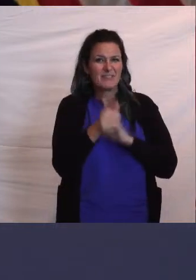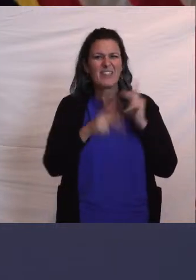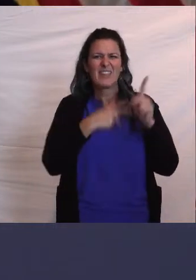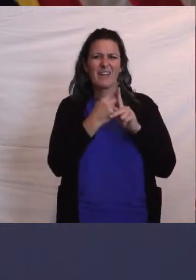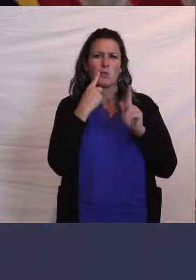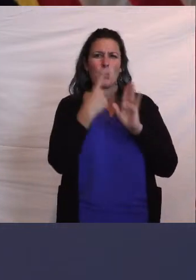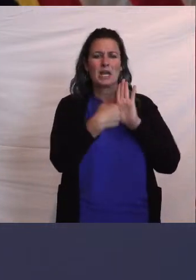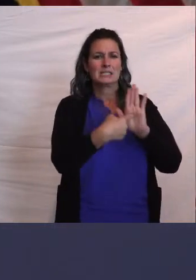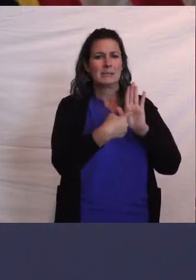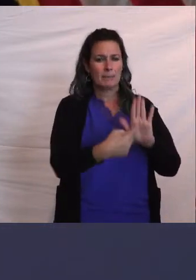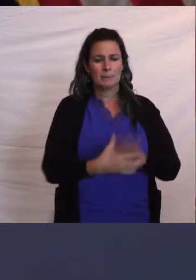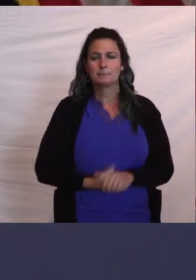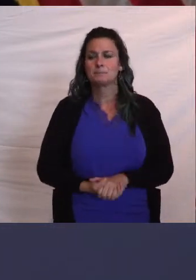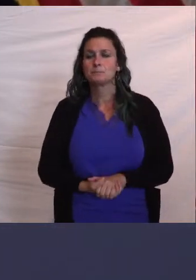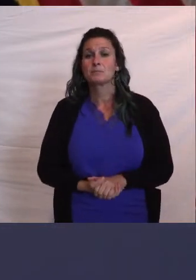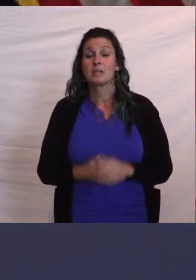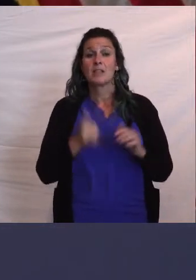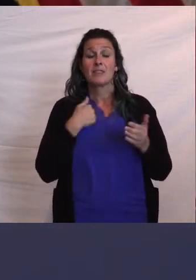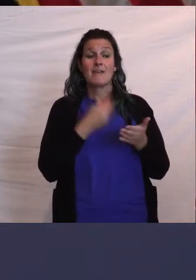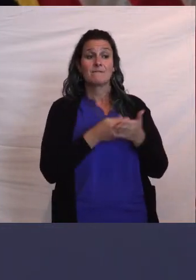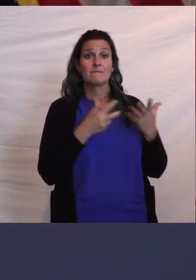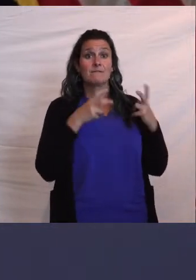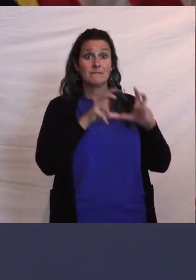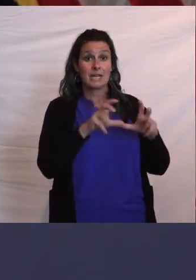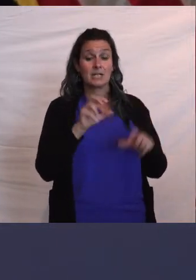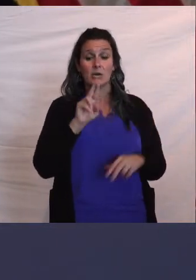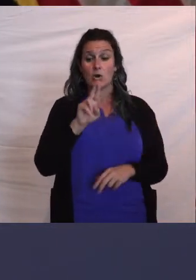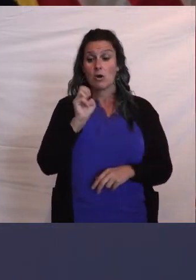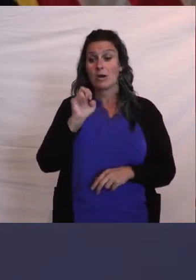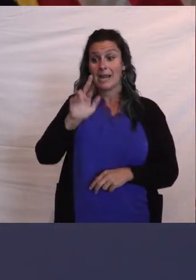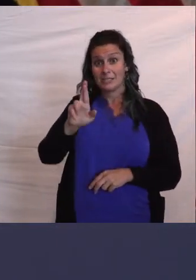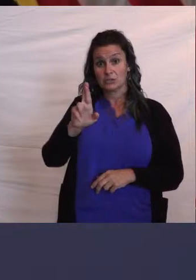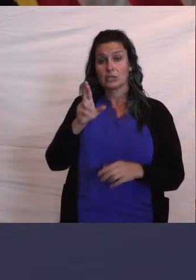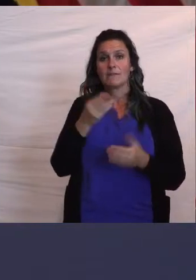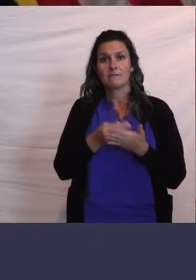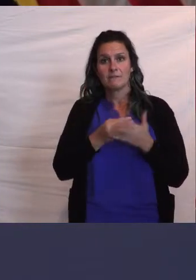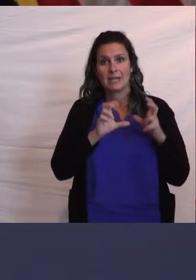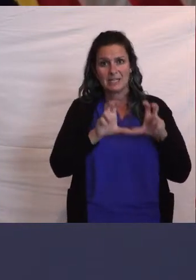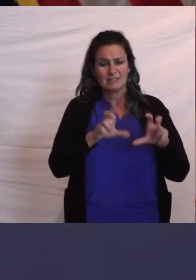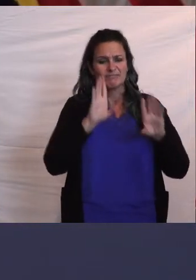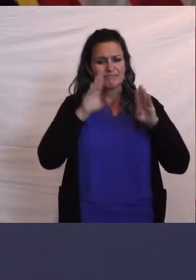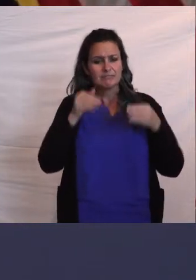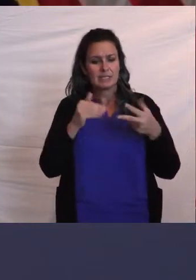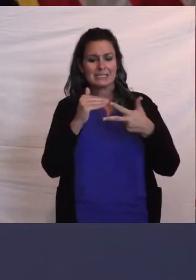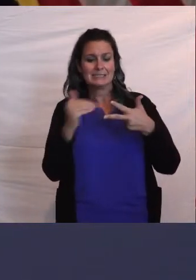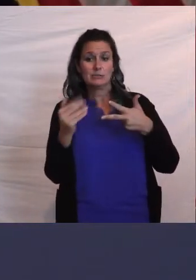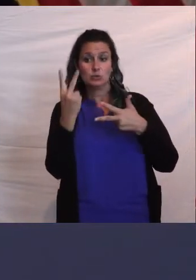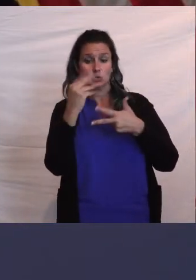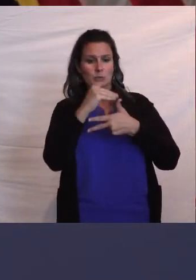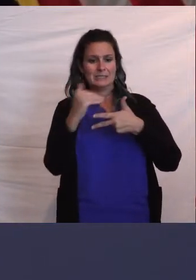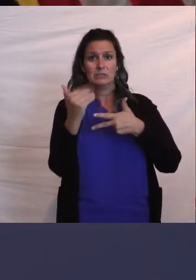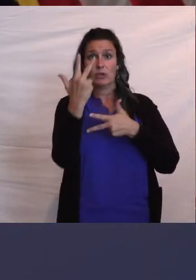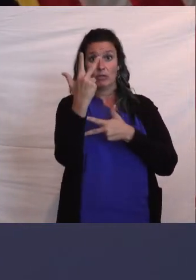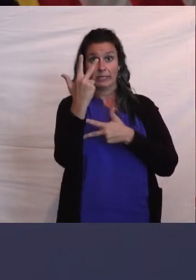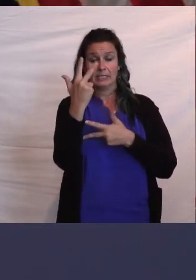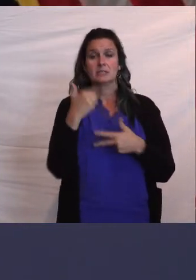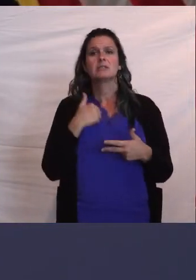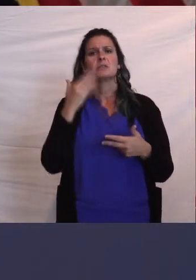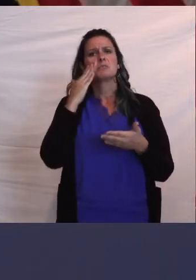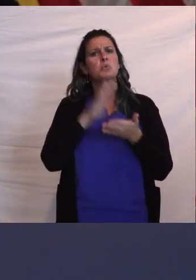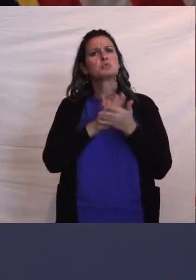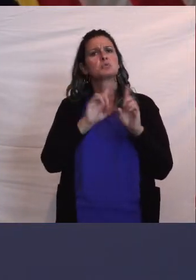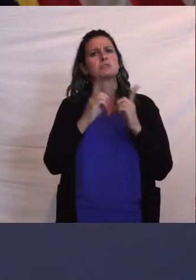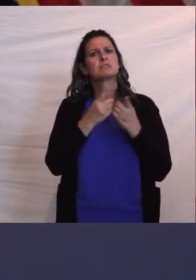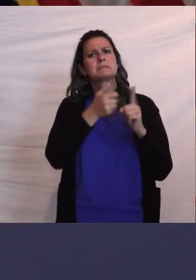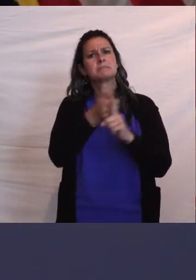this latest tranche of funding, the ARP-ESSER, we focus primarily on Tier 2 and Tier 3, knowing that school districts